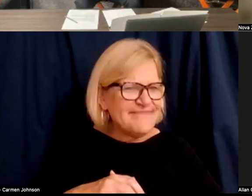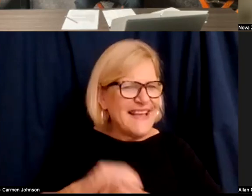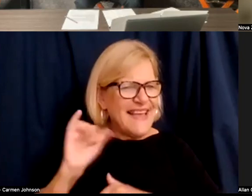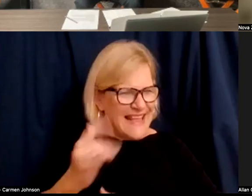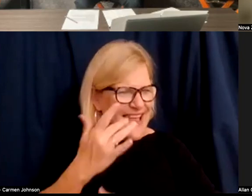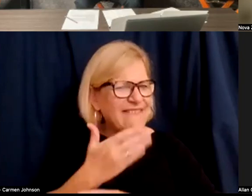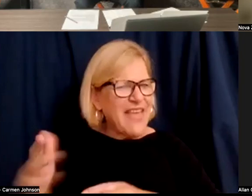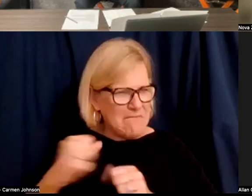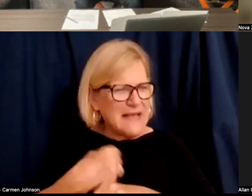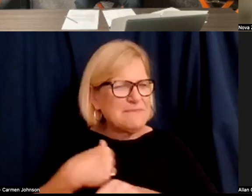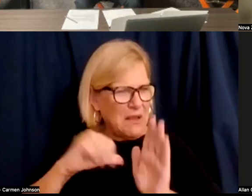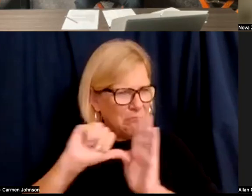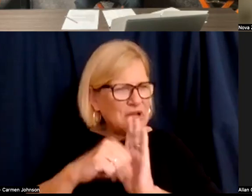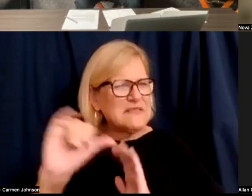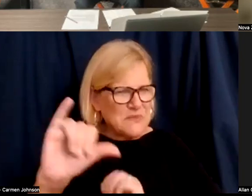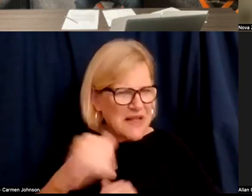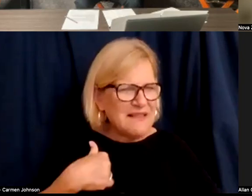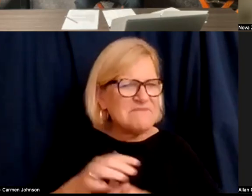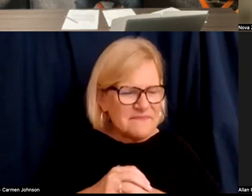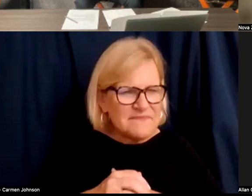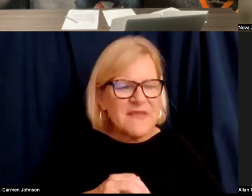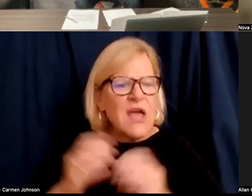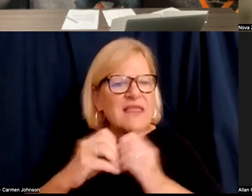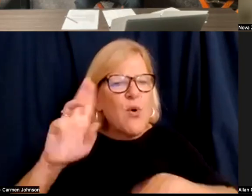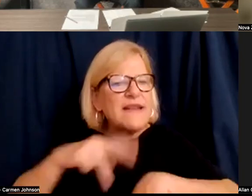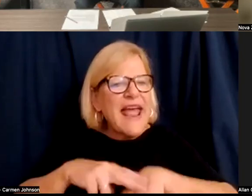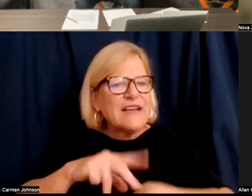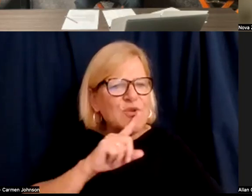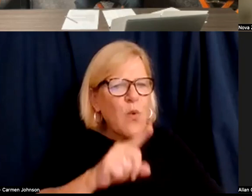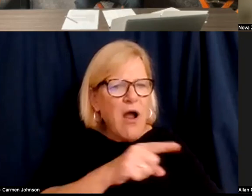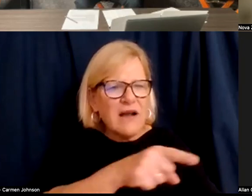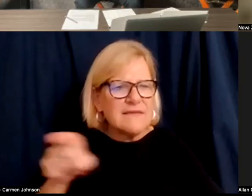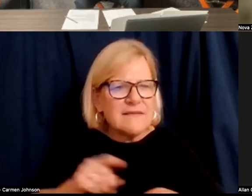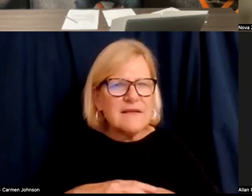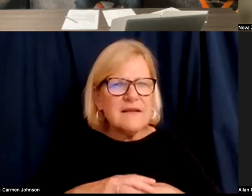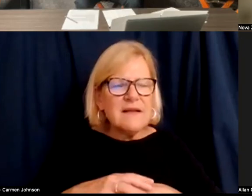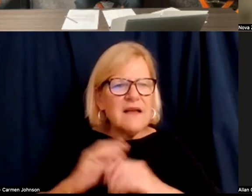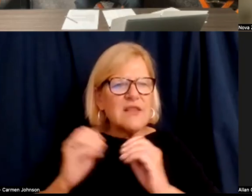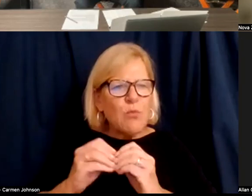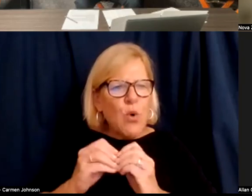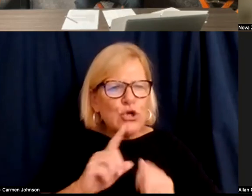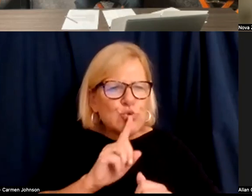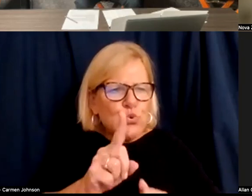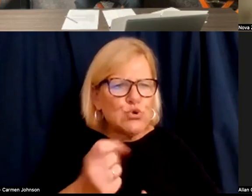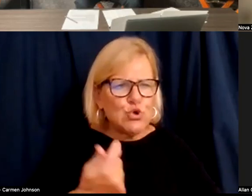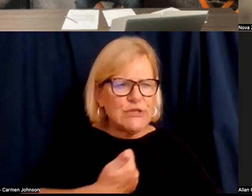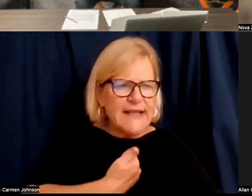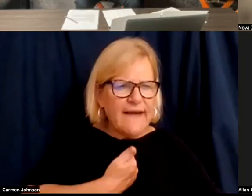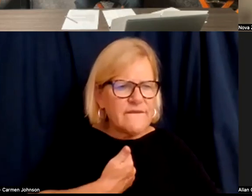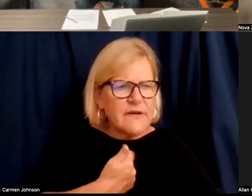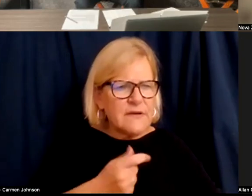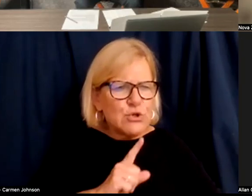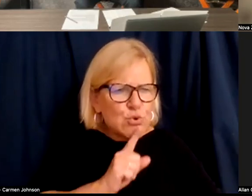kind of thing that impresses me as well. The more natural you are, and the more true to yourself that you are, and true